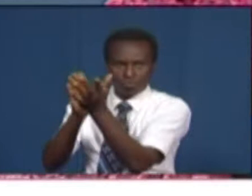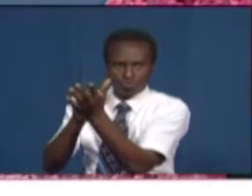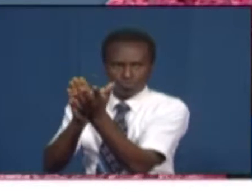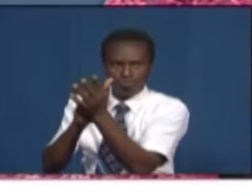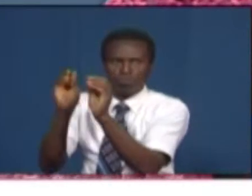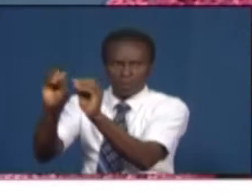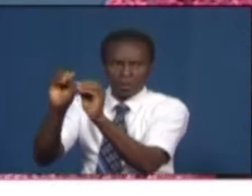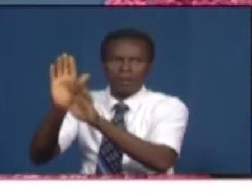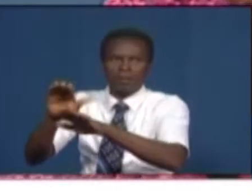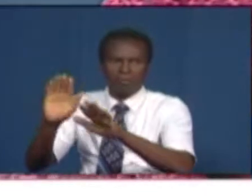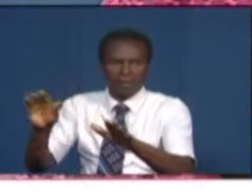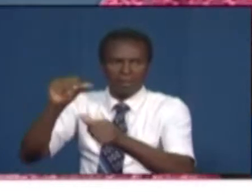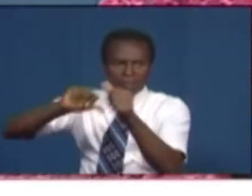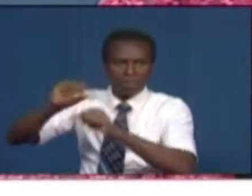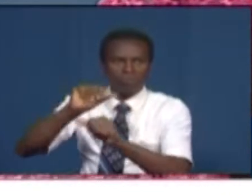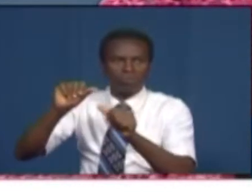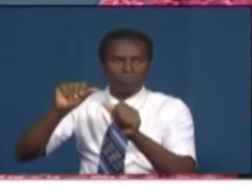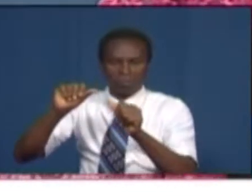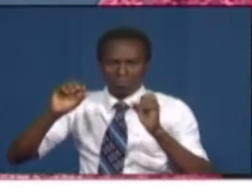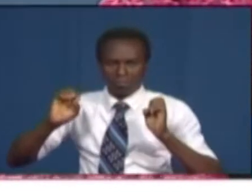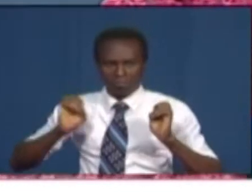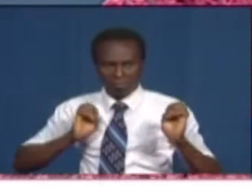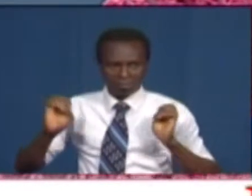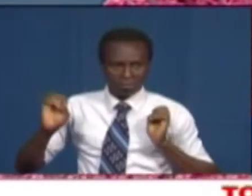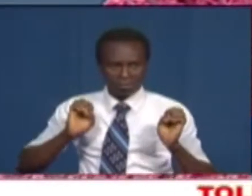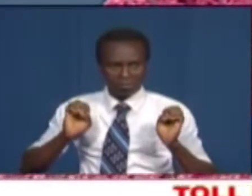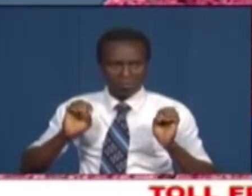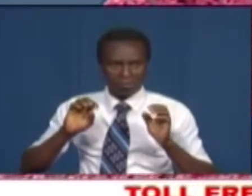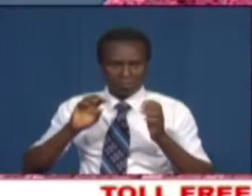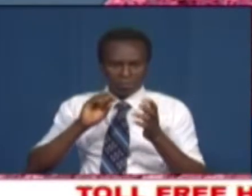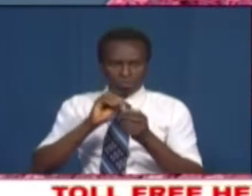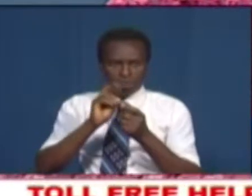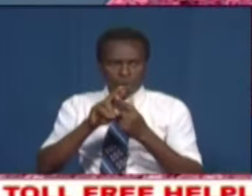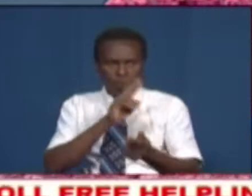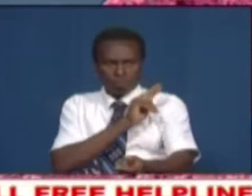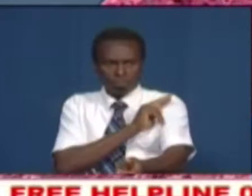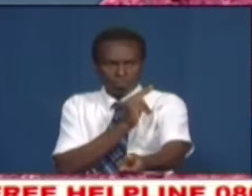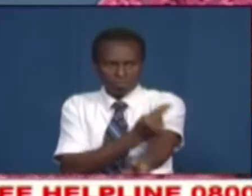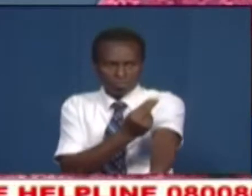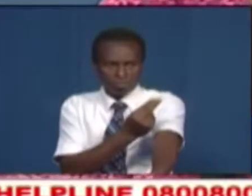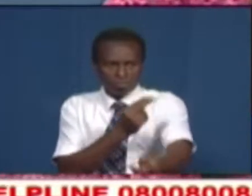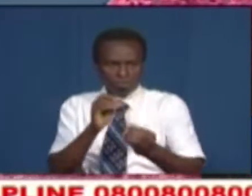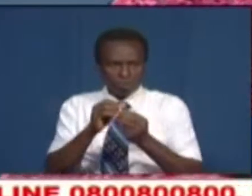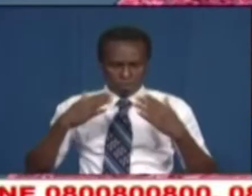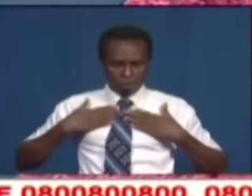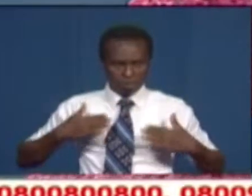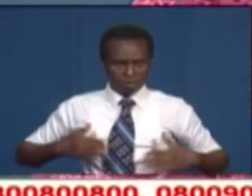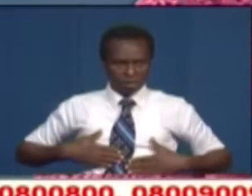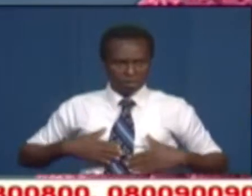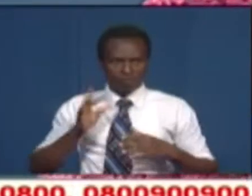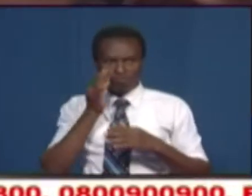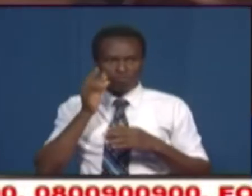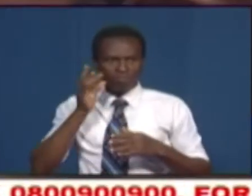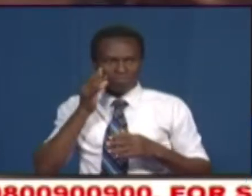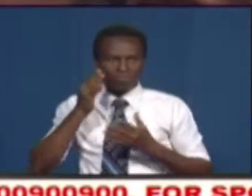between the Ghana Education Service and then the Ghana Health Service. We do school health programs.